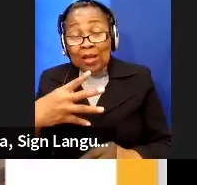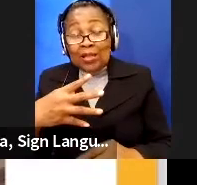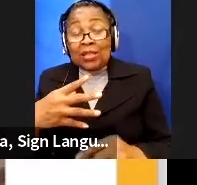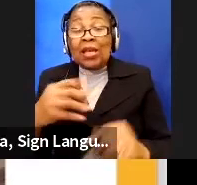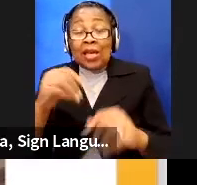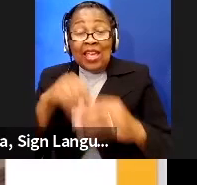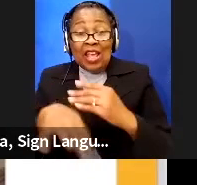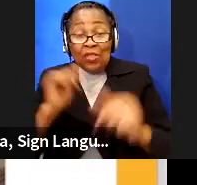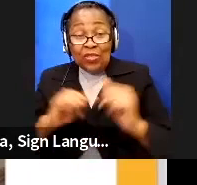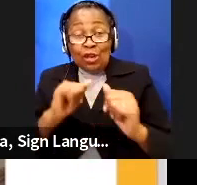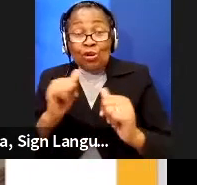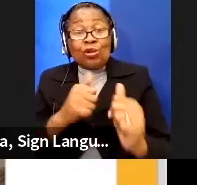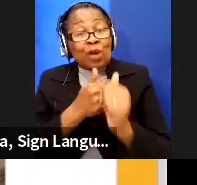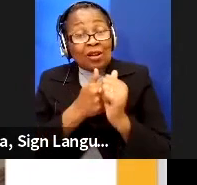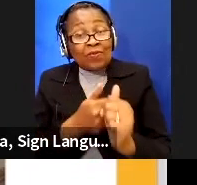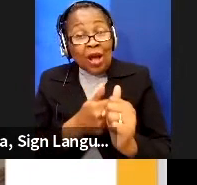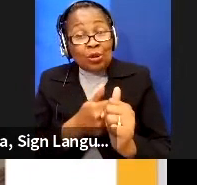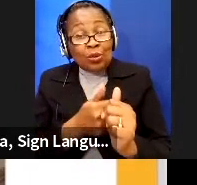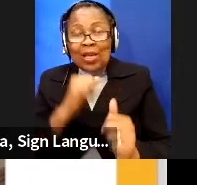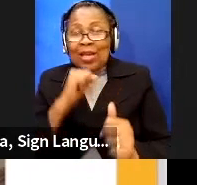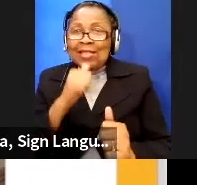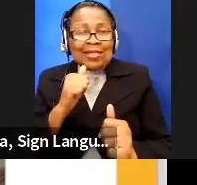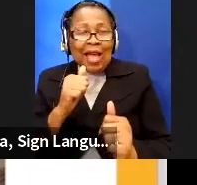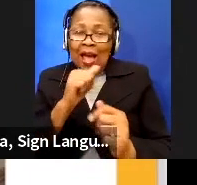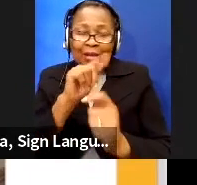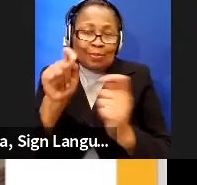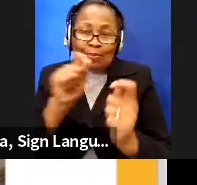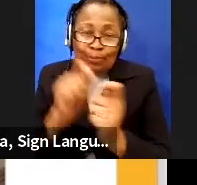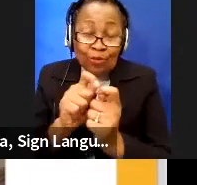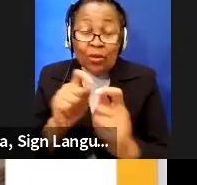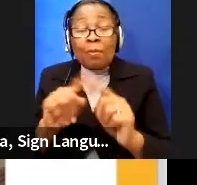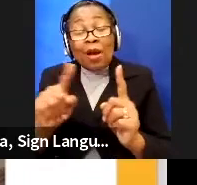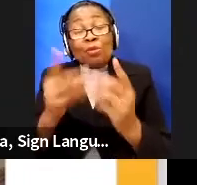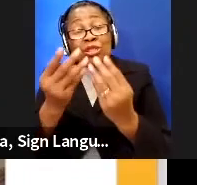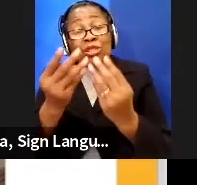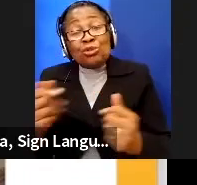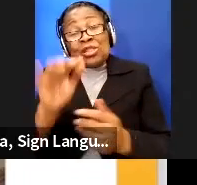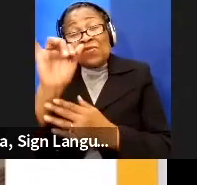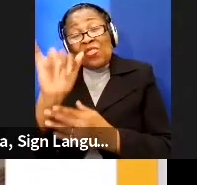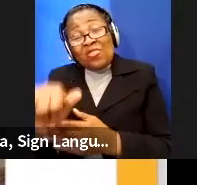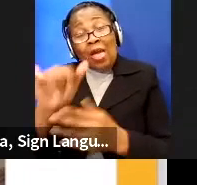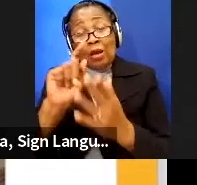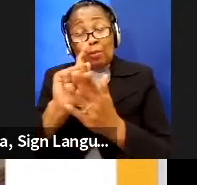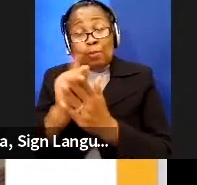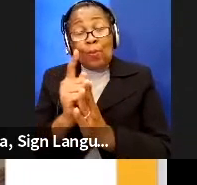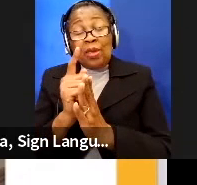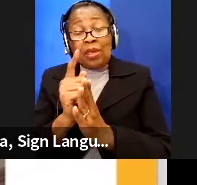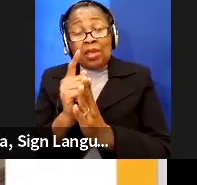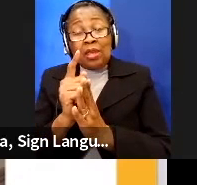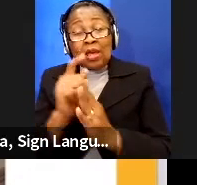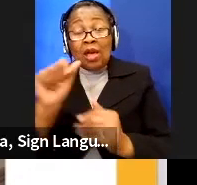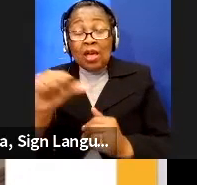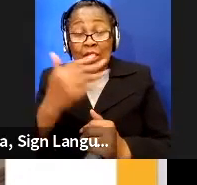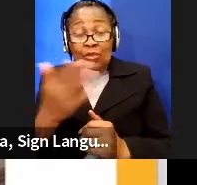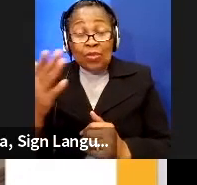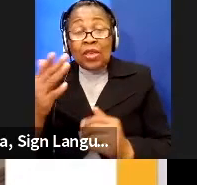could follow along. You know, that's not ideal, but it was a solution for that moment. So the other thing I want to